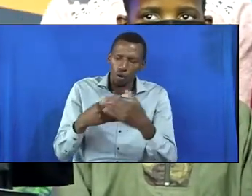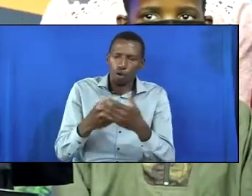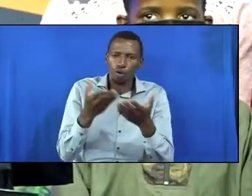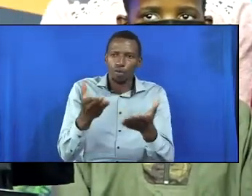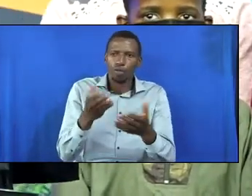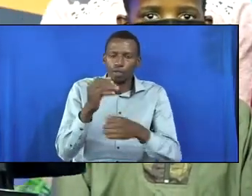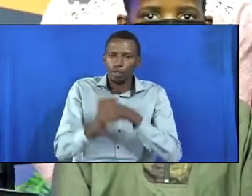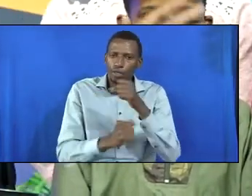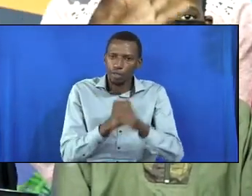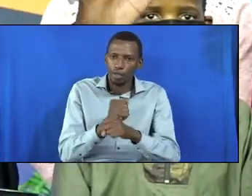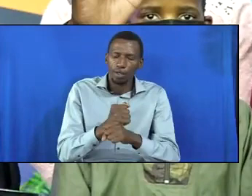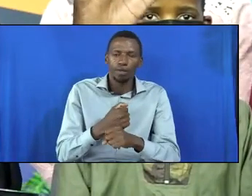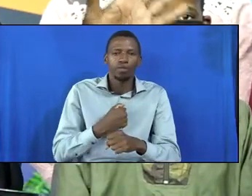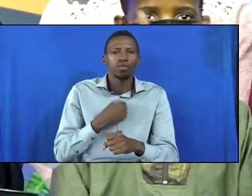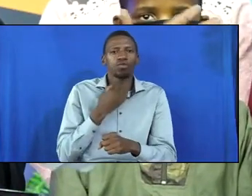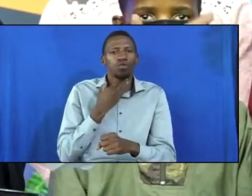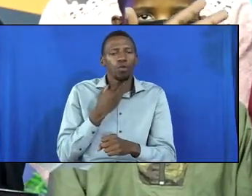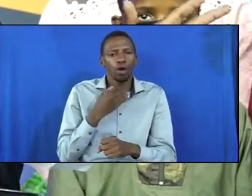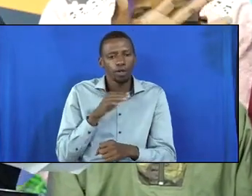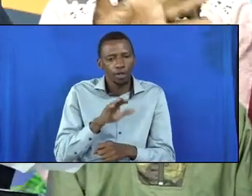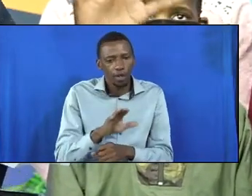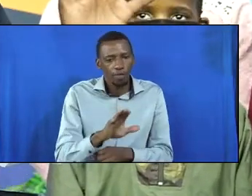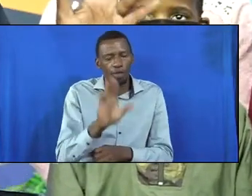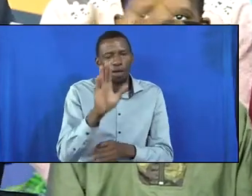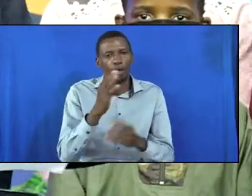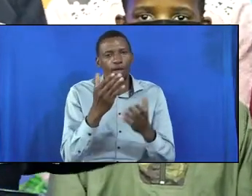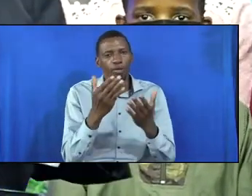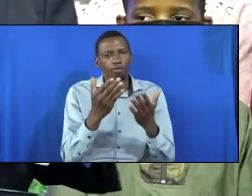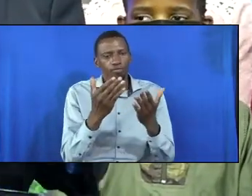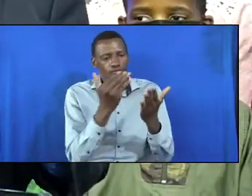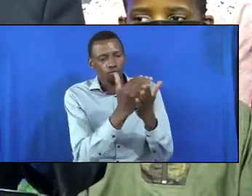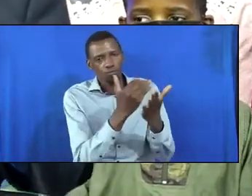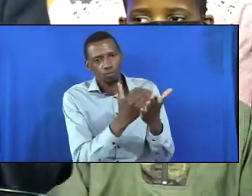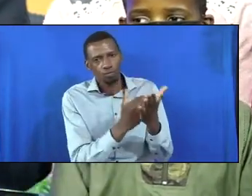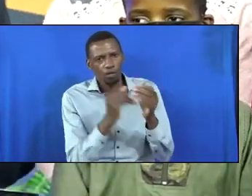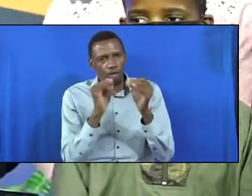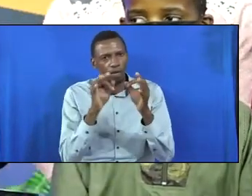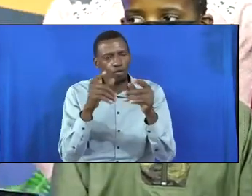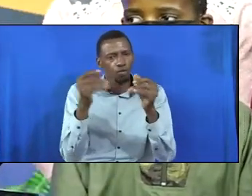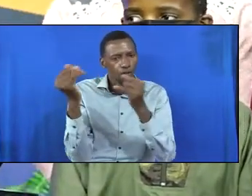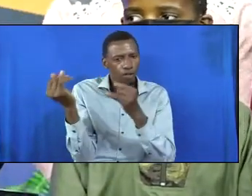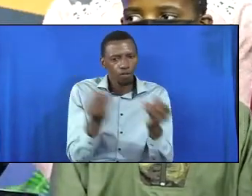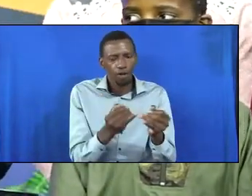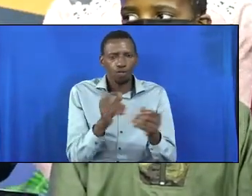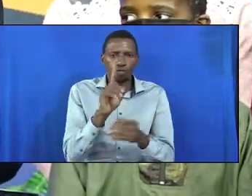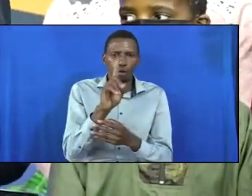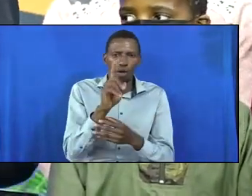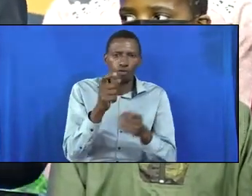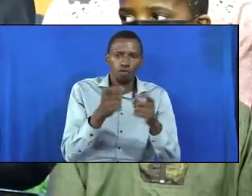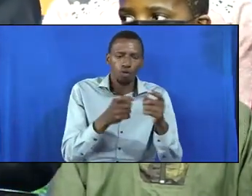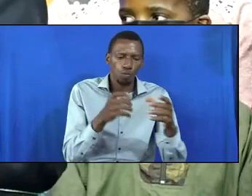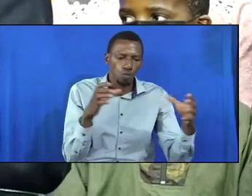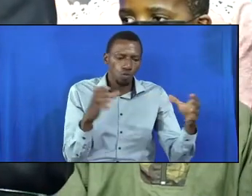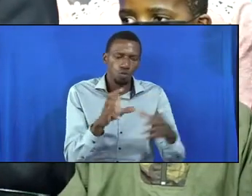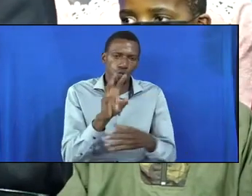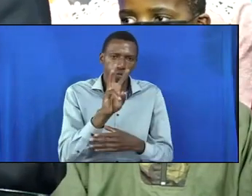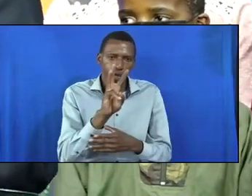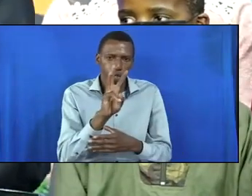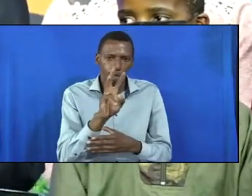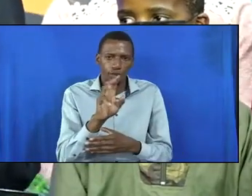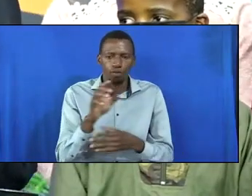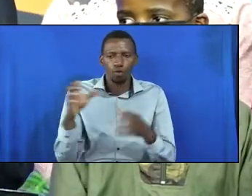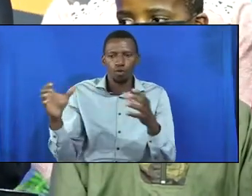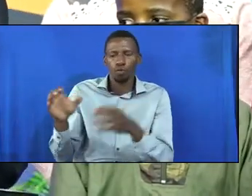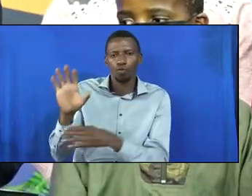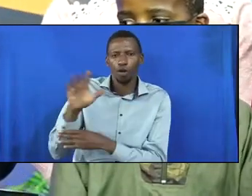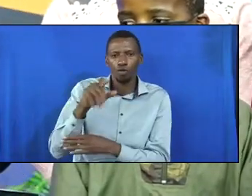records. If ever you did invite one in category 3, one in category 5, you will enjoy